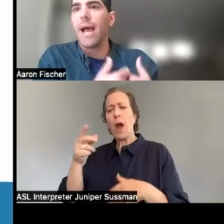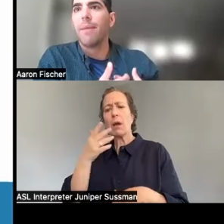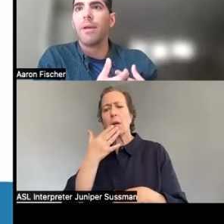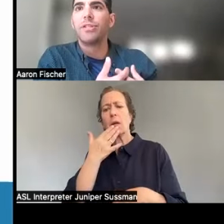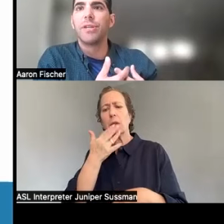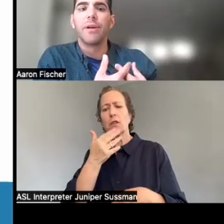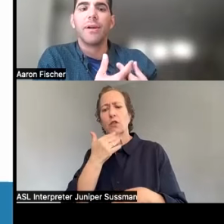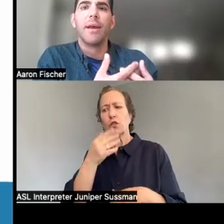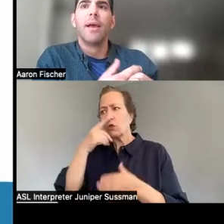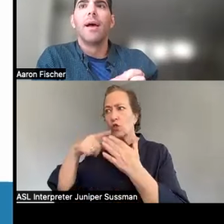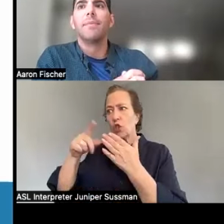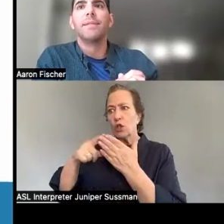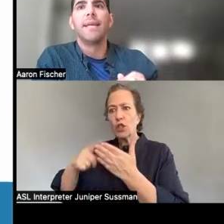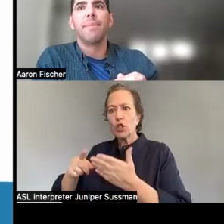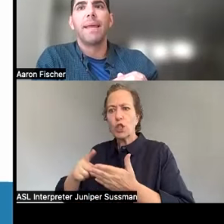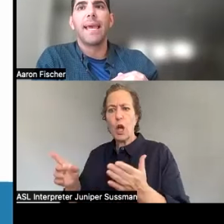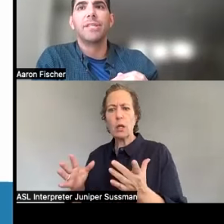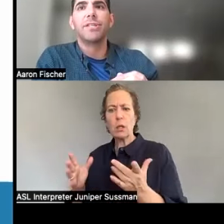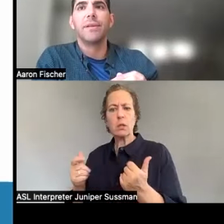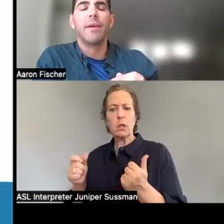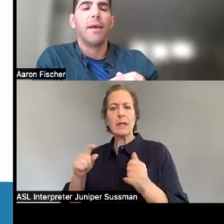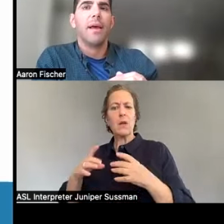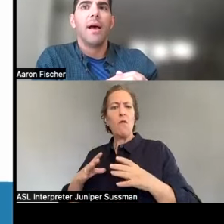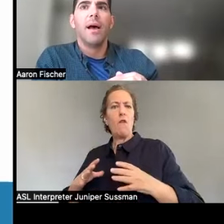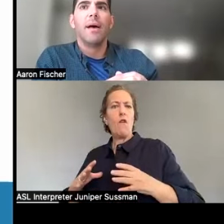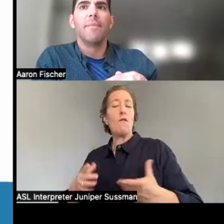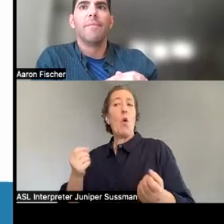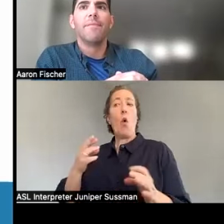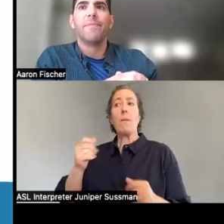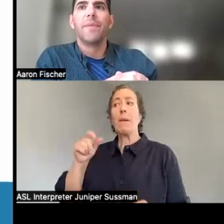low or high blood sugar, to take medication.